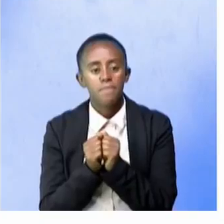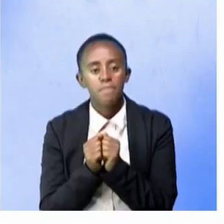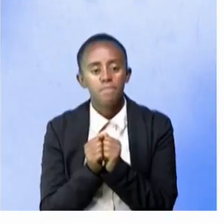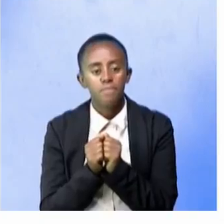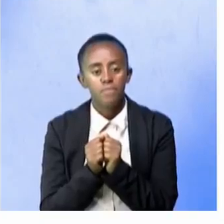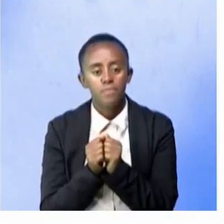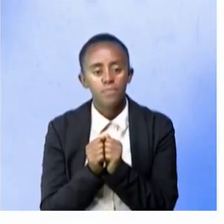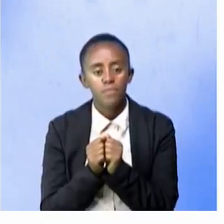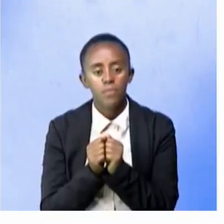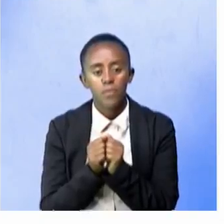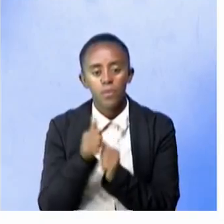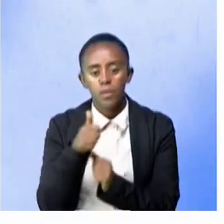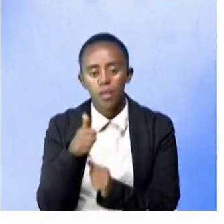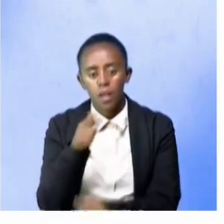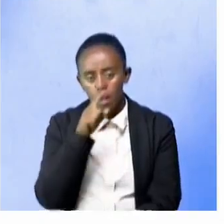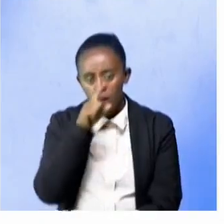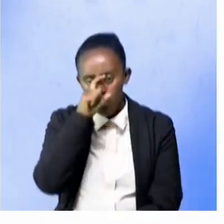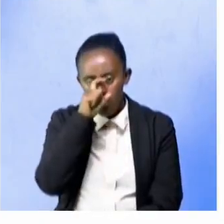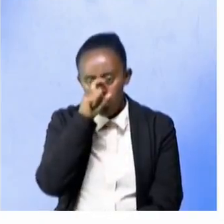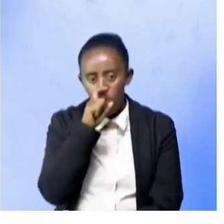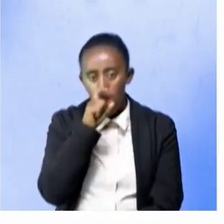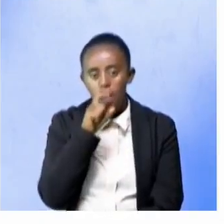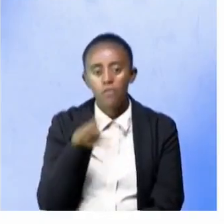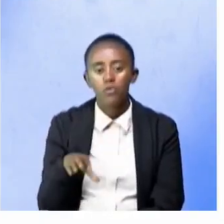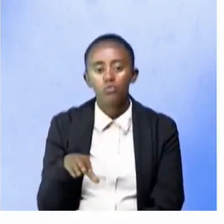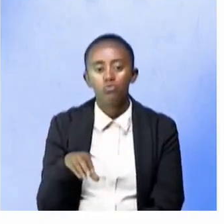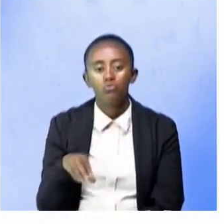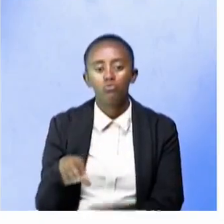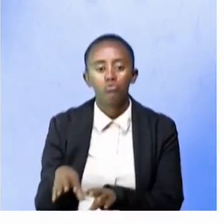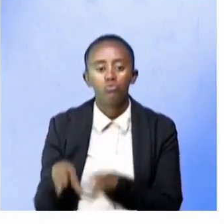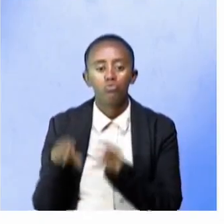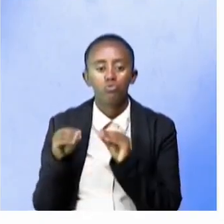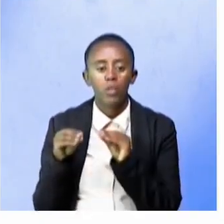a clever student